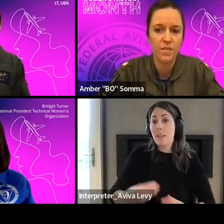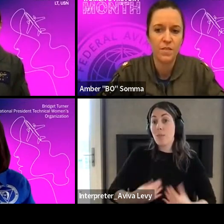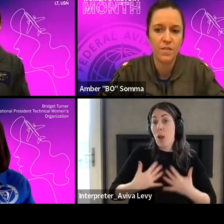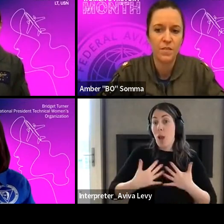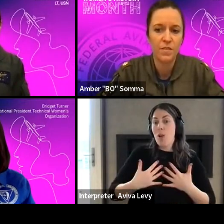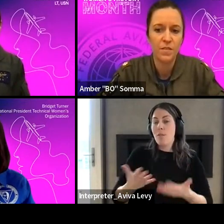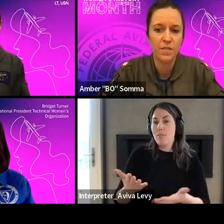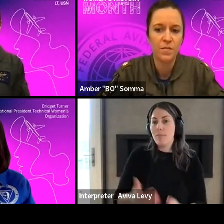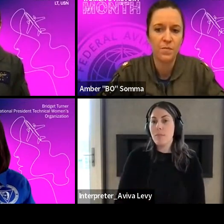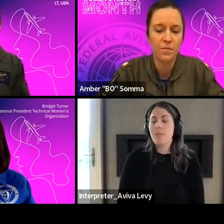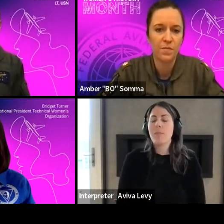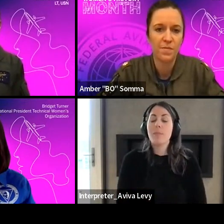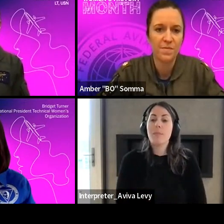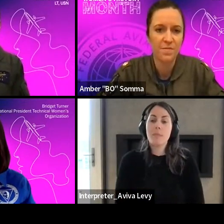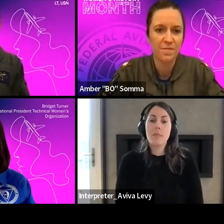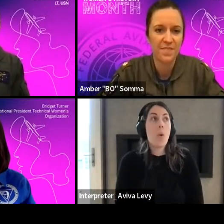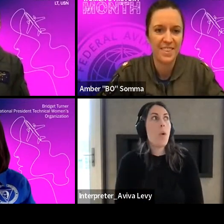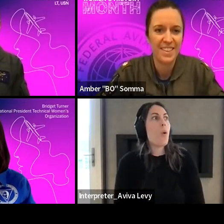goodness.